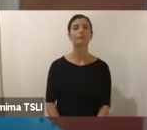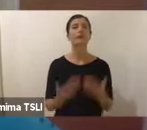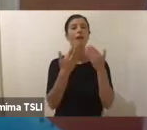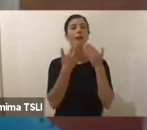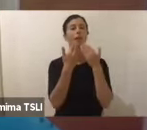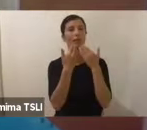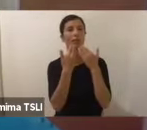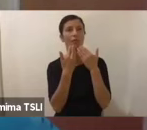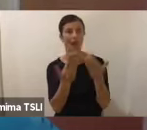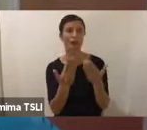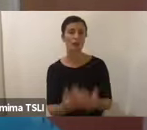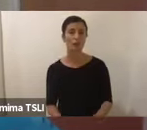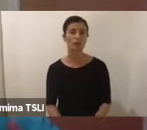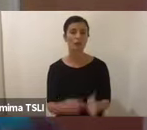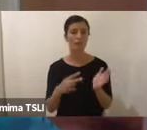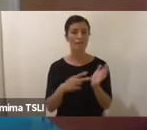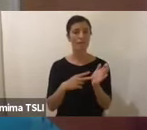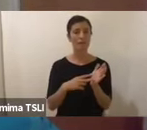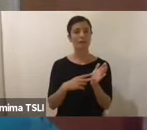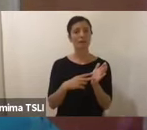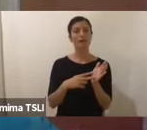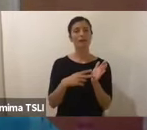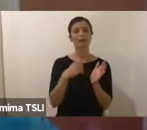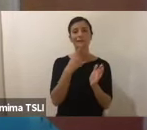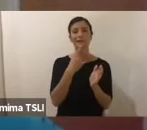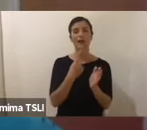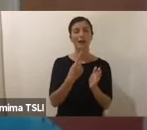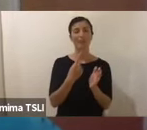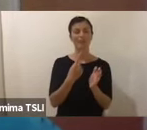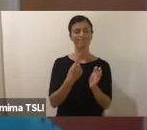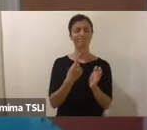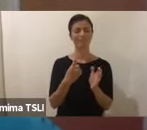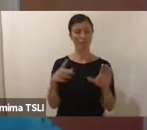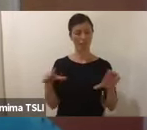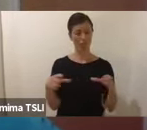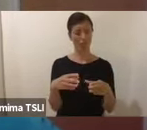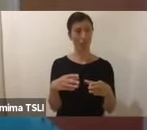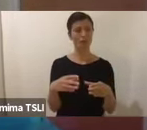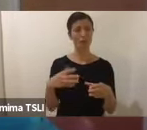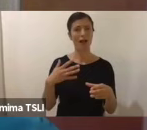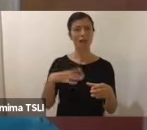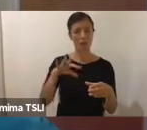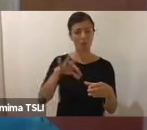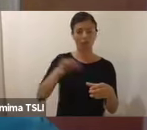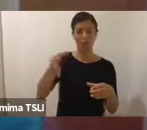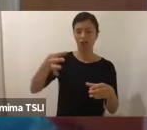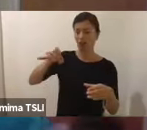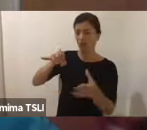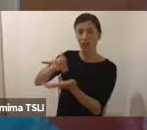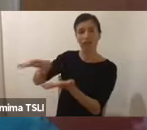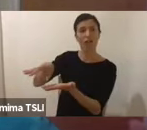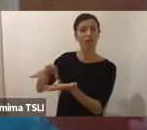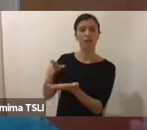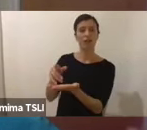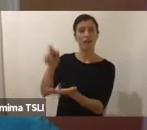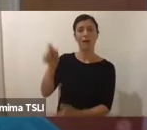just want to say i don't i wouldn't want to expel anybody for being racist i would want to come into